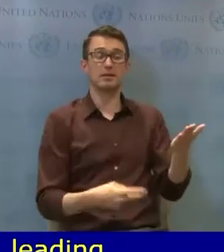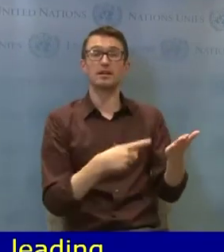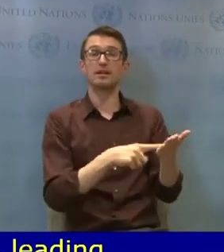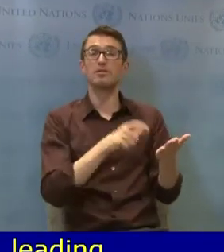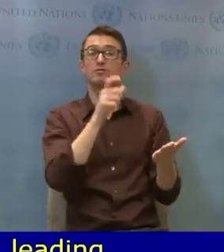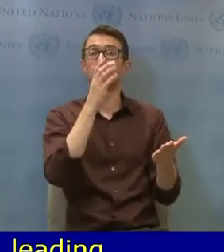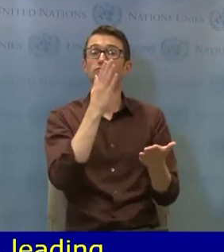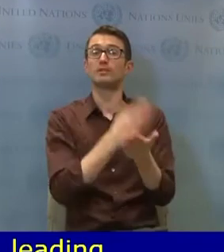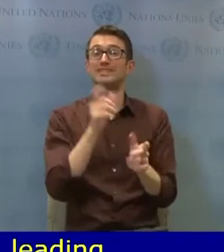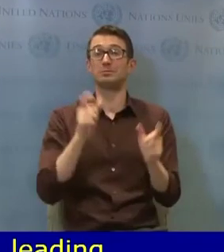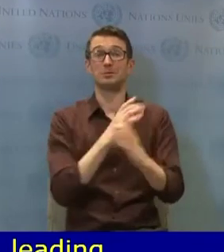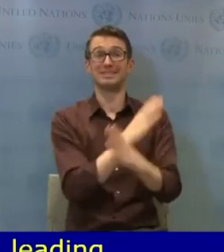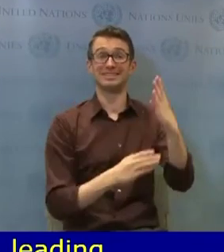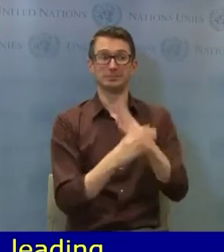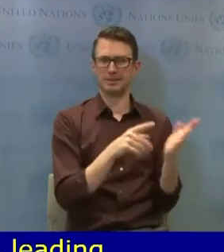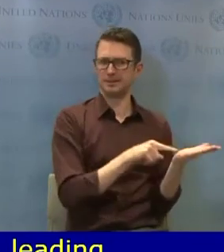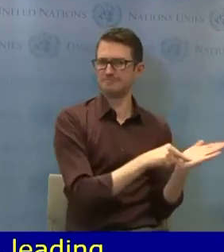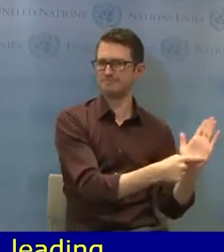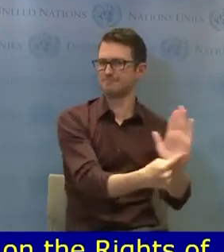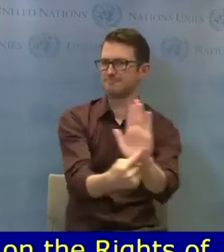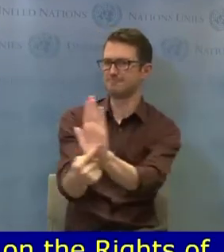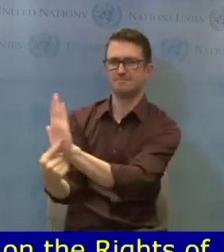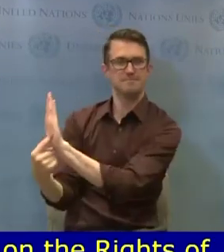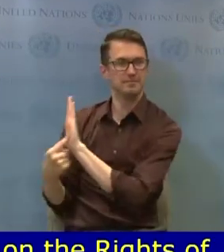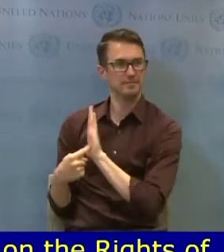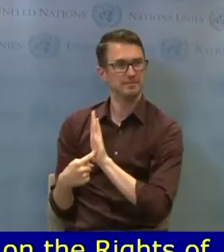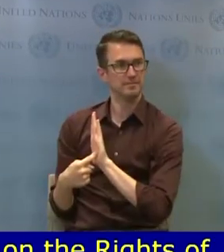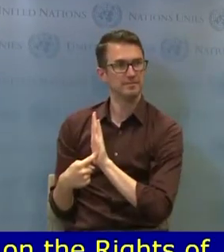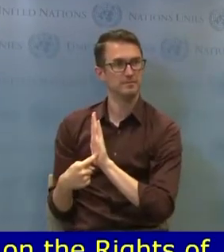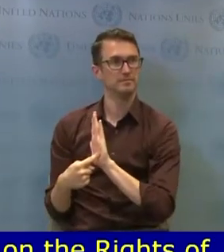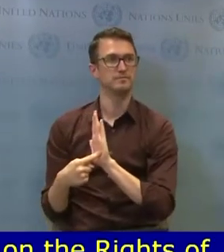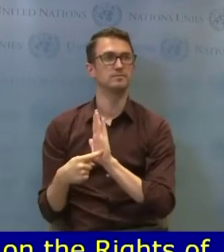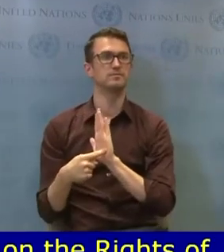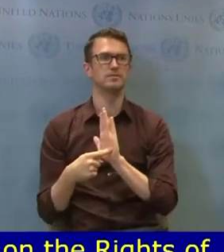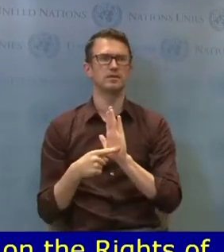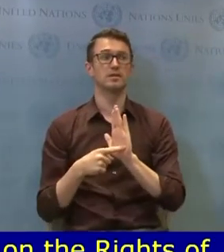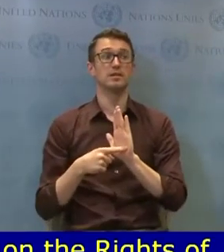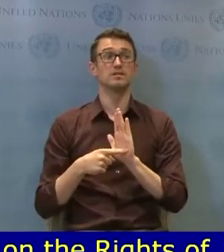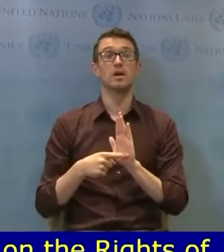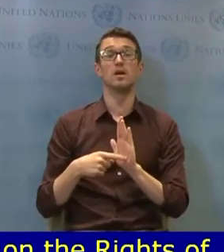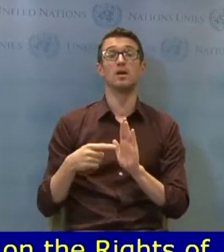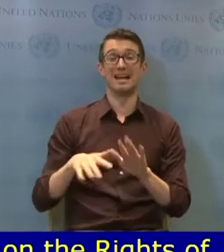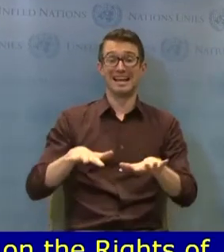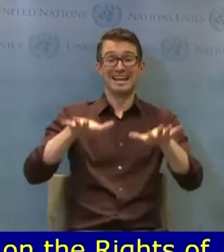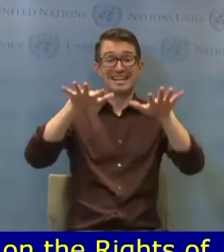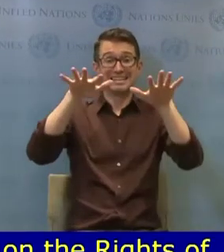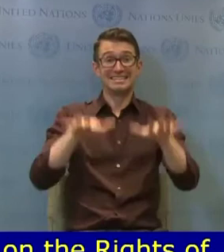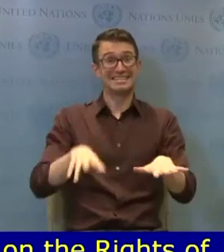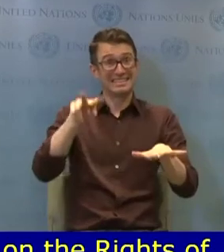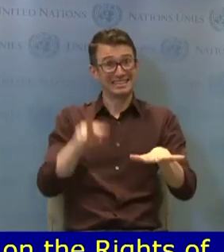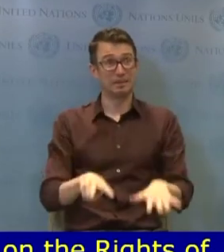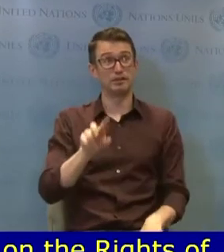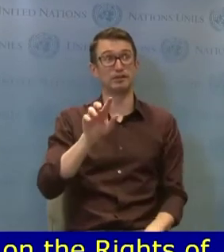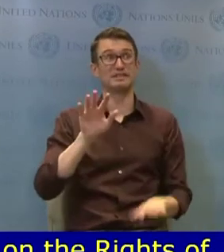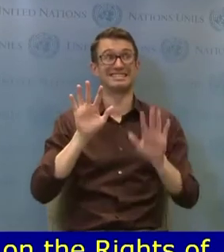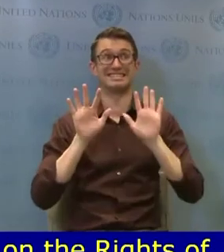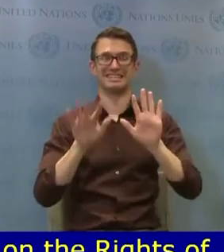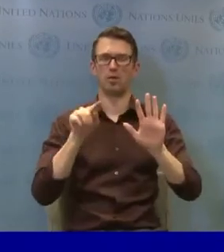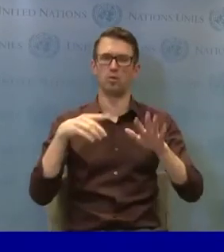coincidentally International Human Rights Day. His body was located and identified 19 years later in